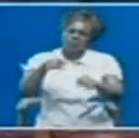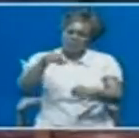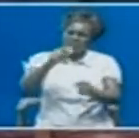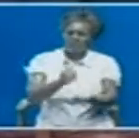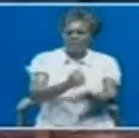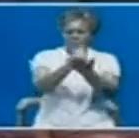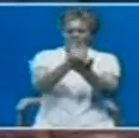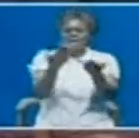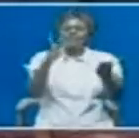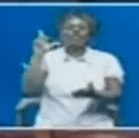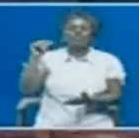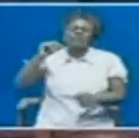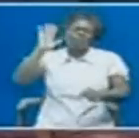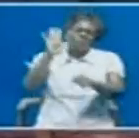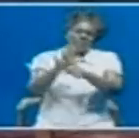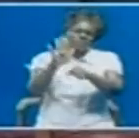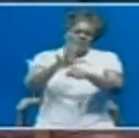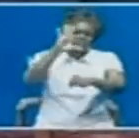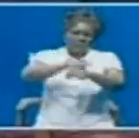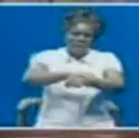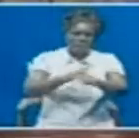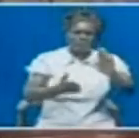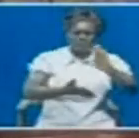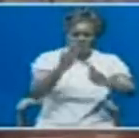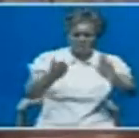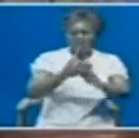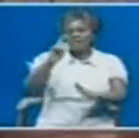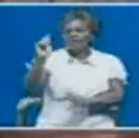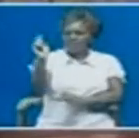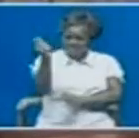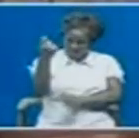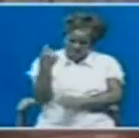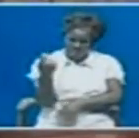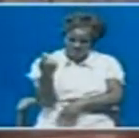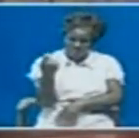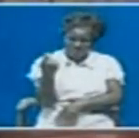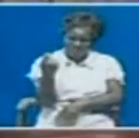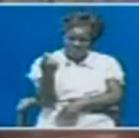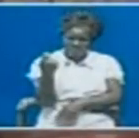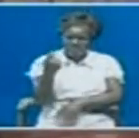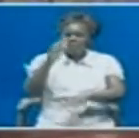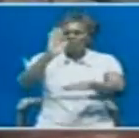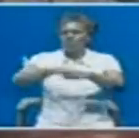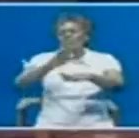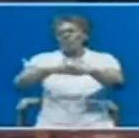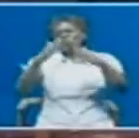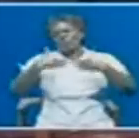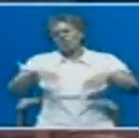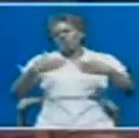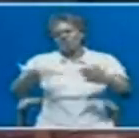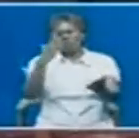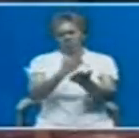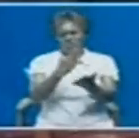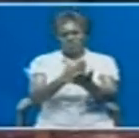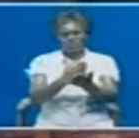assisted? And your tweets coming in thick and fast, because at the end of the day, Kenyans are cool people after all. More, don't you agree,